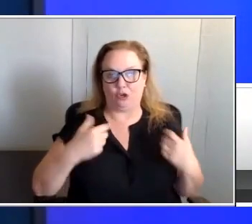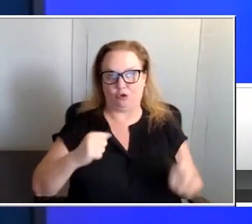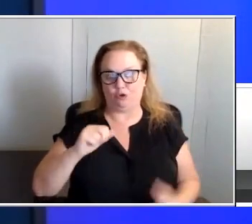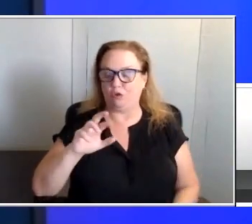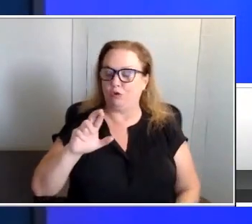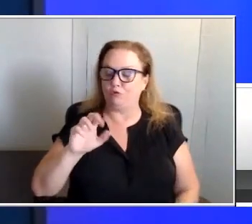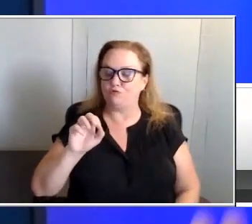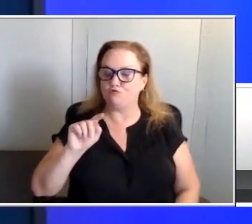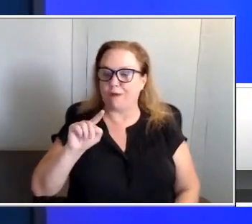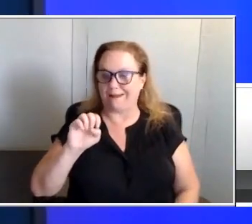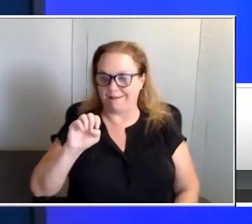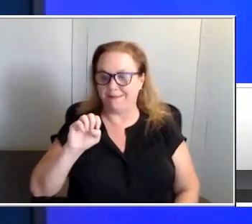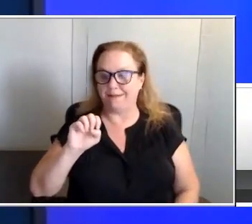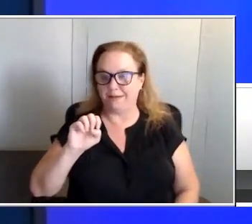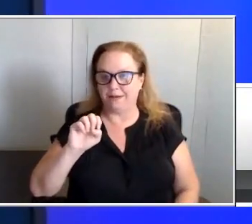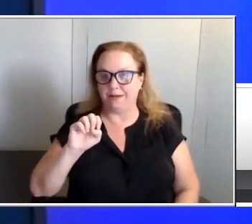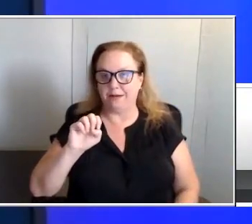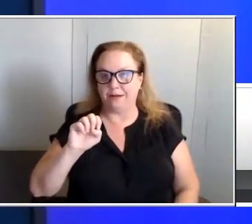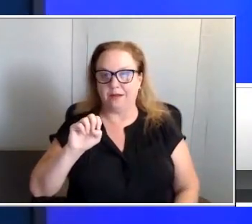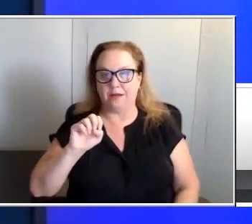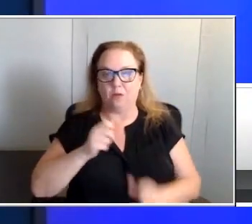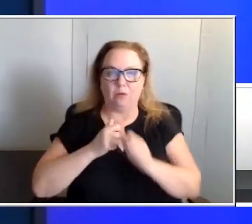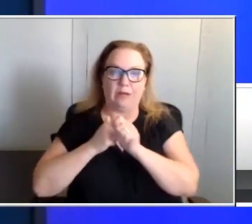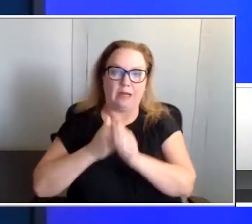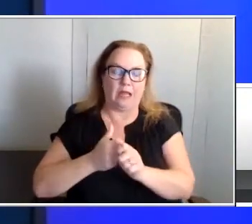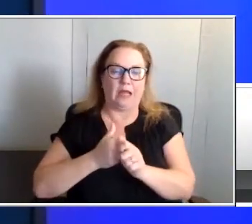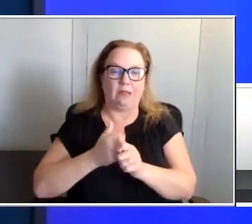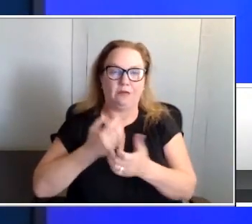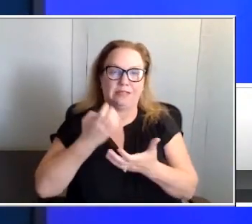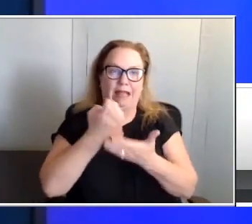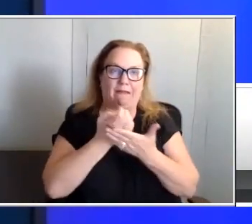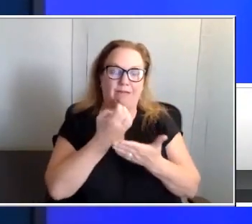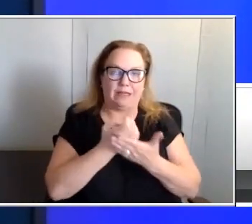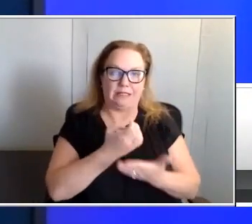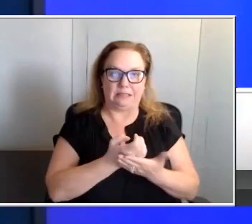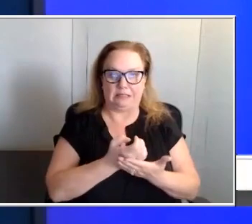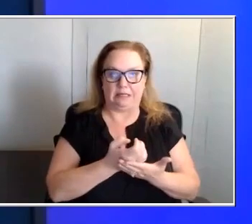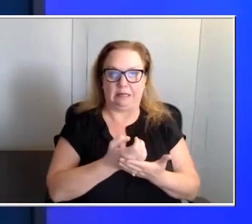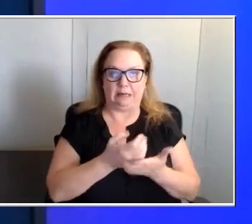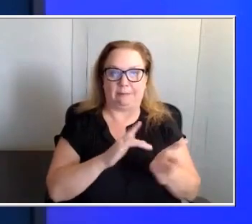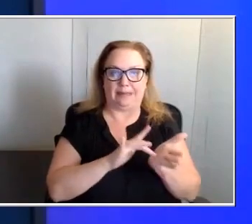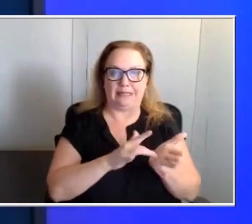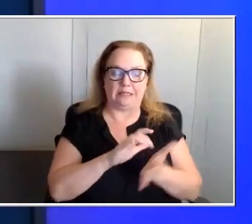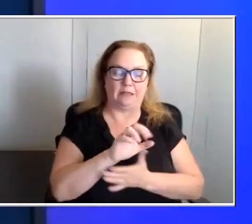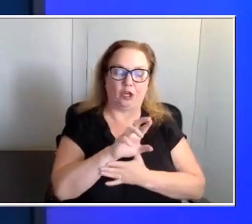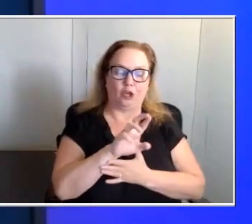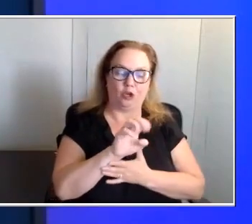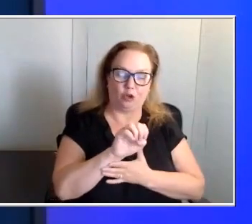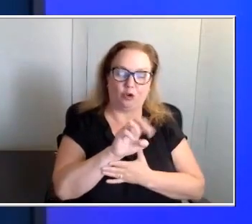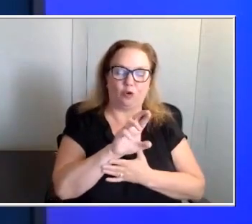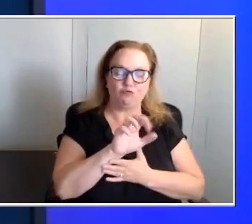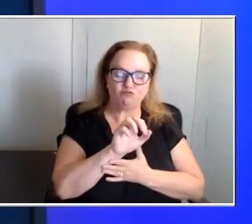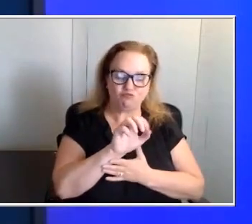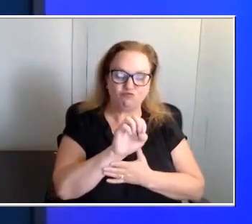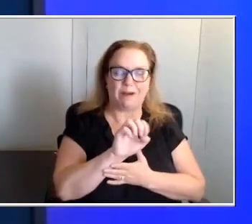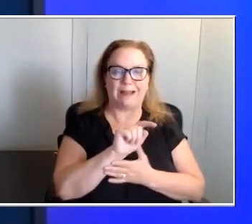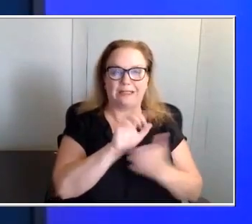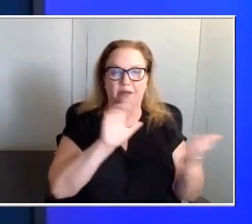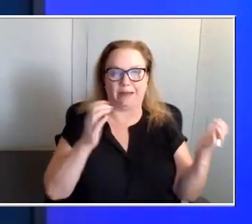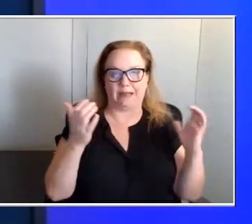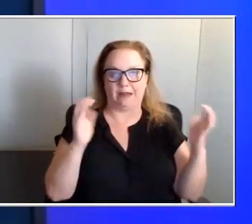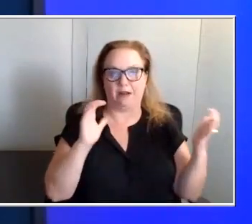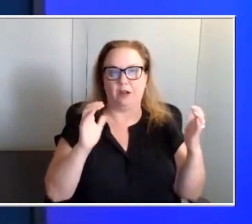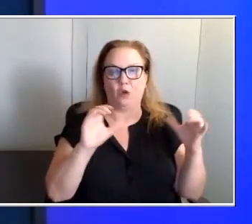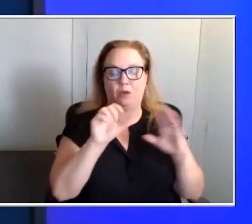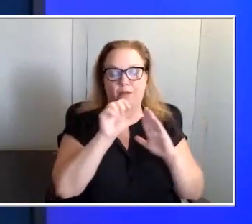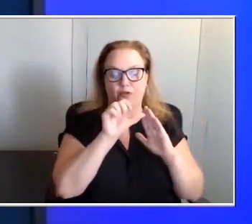when we abide by kind of guidelines in evidence-based medicine, the cure rate is going to be identical with a surgical-based approach or